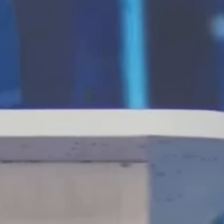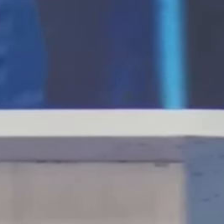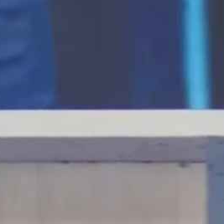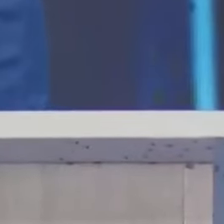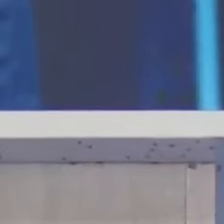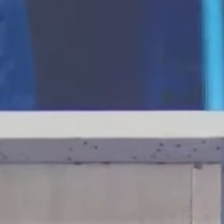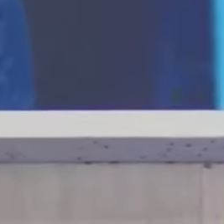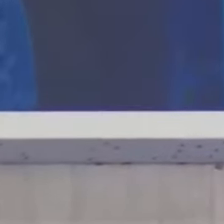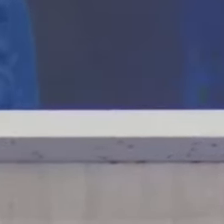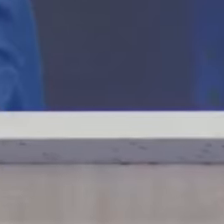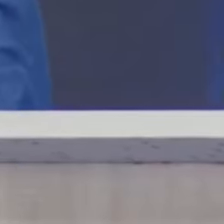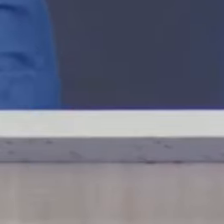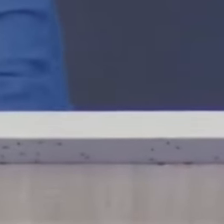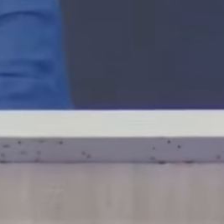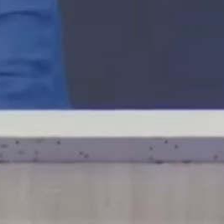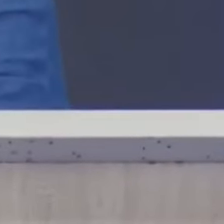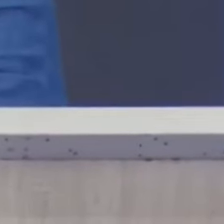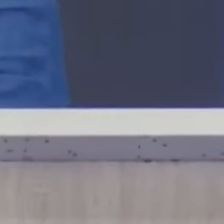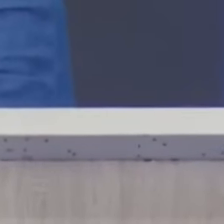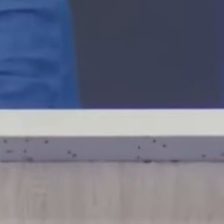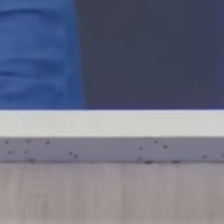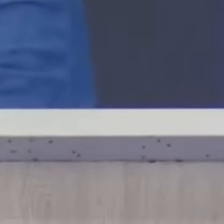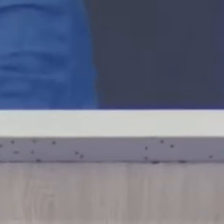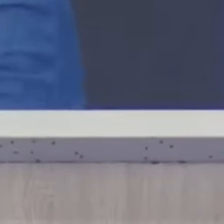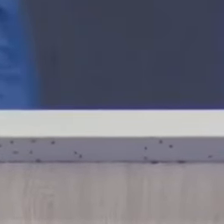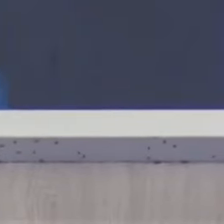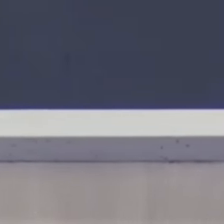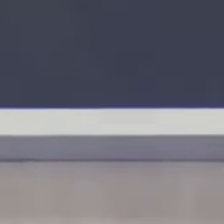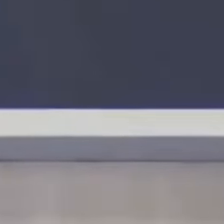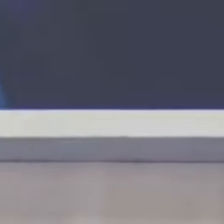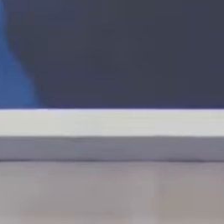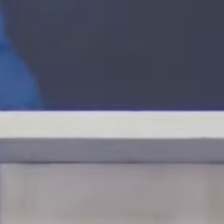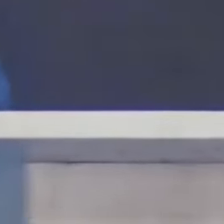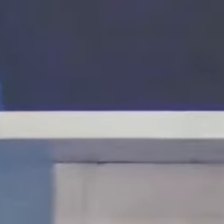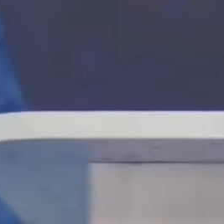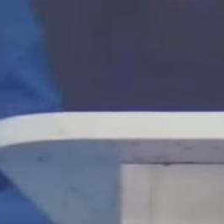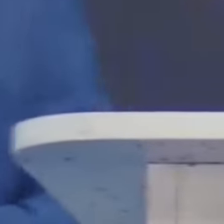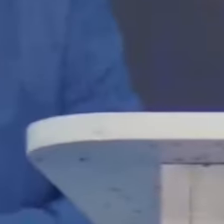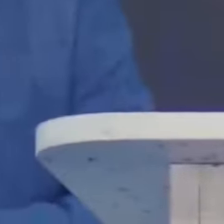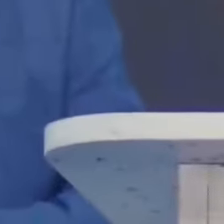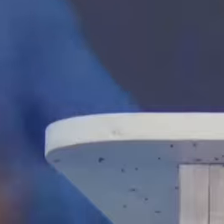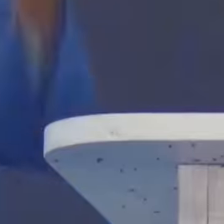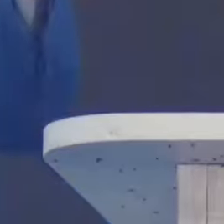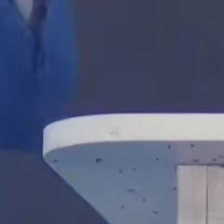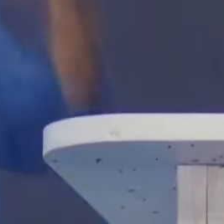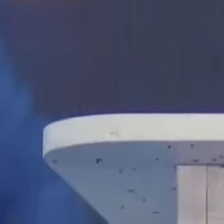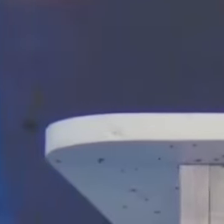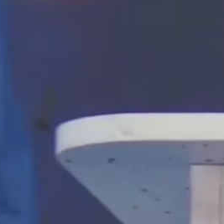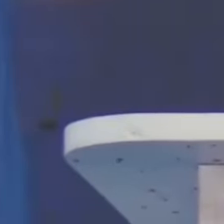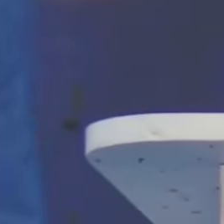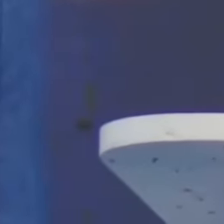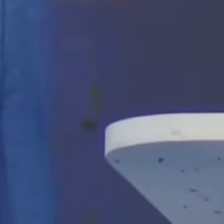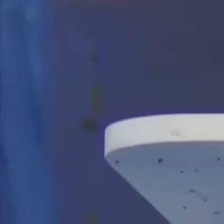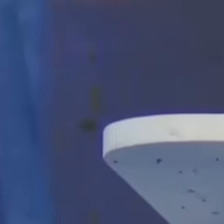has delivered us from the power of darkness, and then he has translated us into